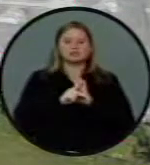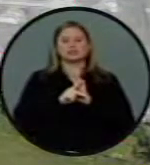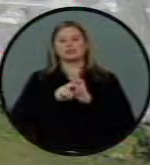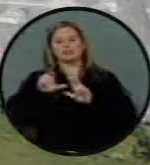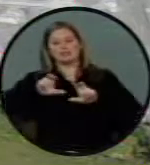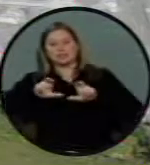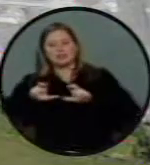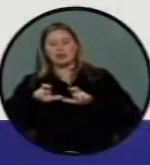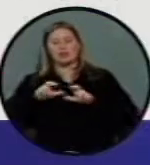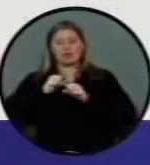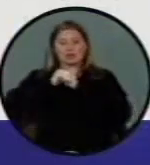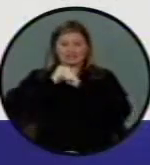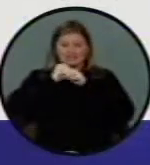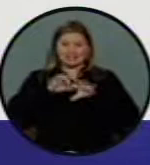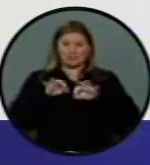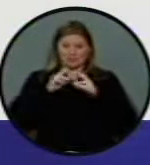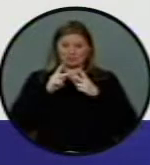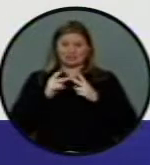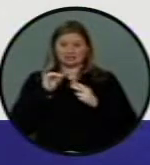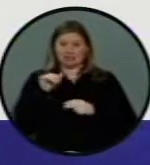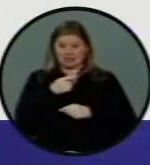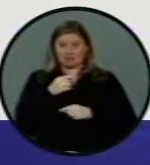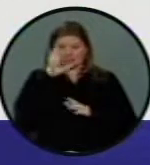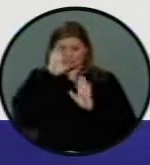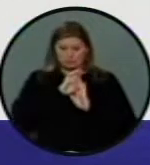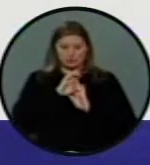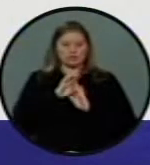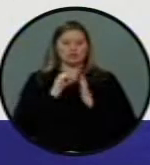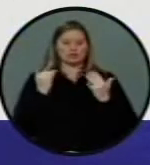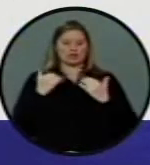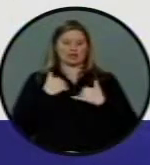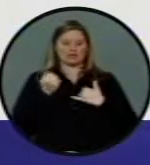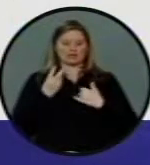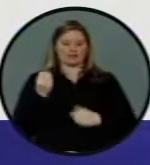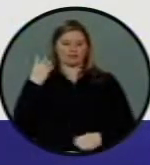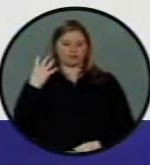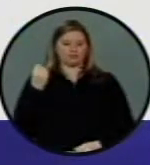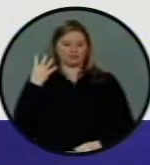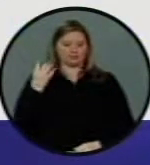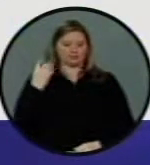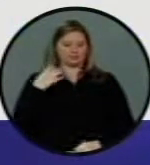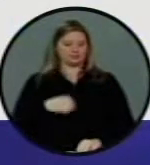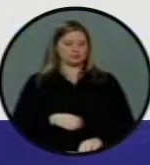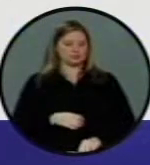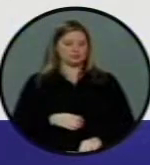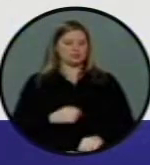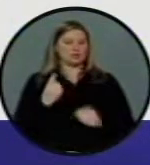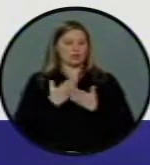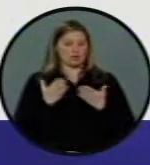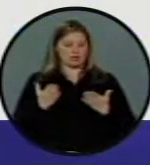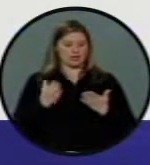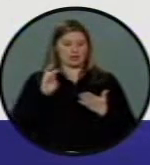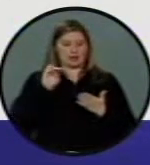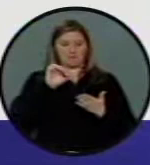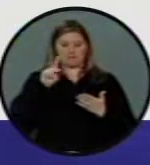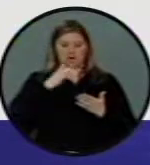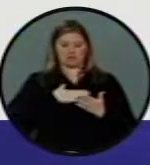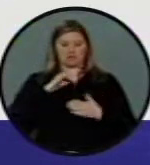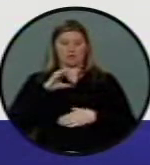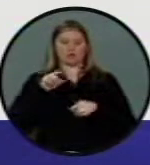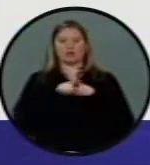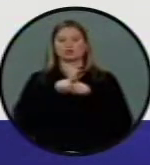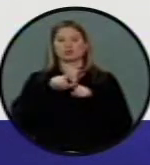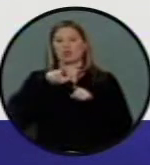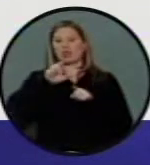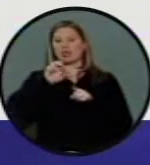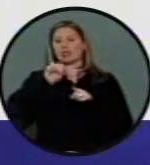and protecting important places like this. So I just want to click through a series of slides now. One of the things we did at MARC and also at Lenexa was a